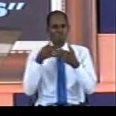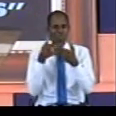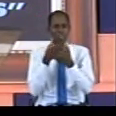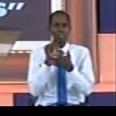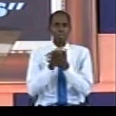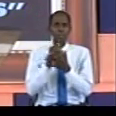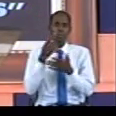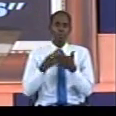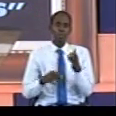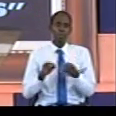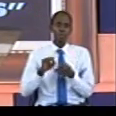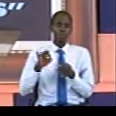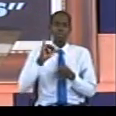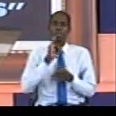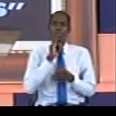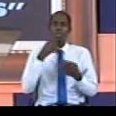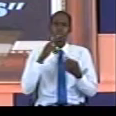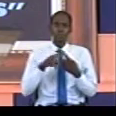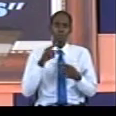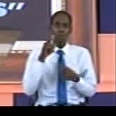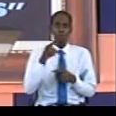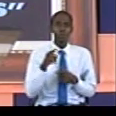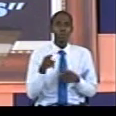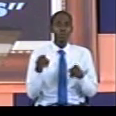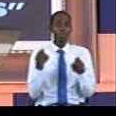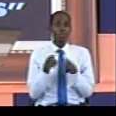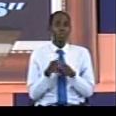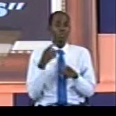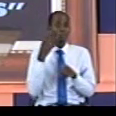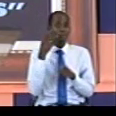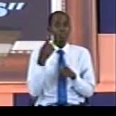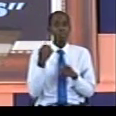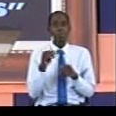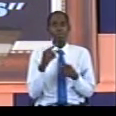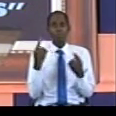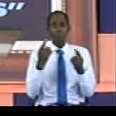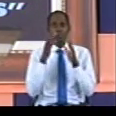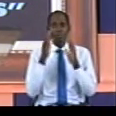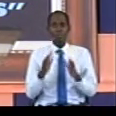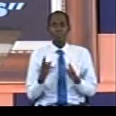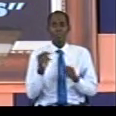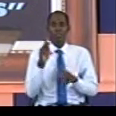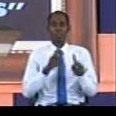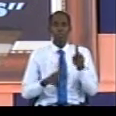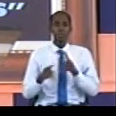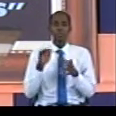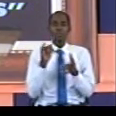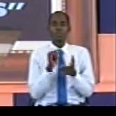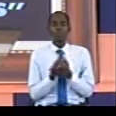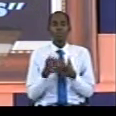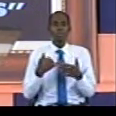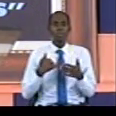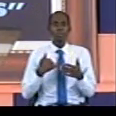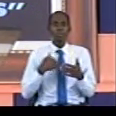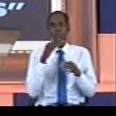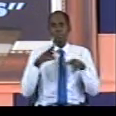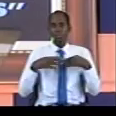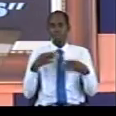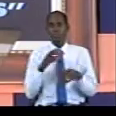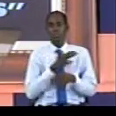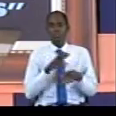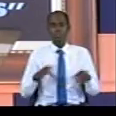you. As you see the sinners, as you see the unbelievers, as you see the people that have not got the gospel, go near and